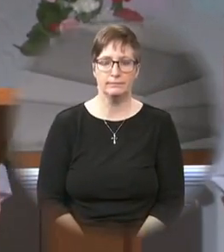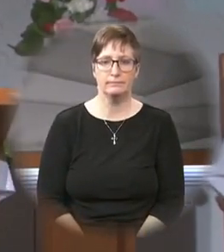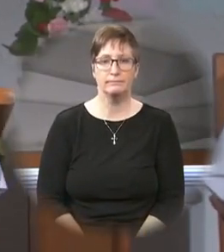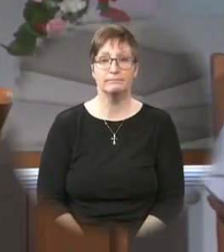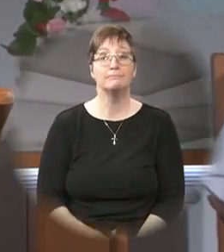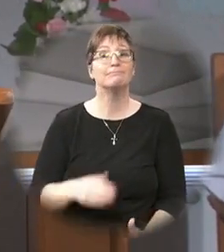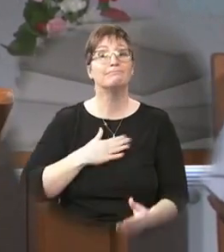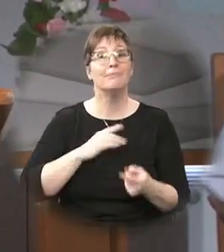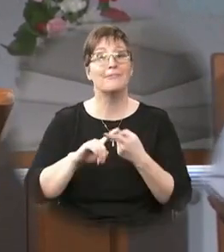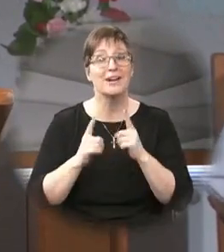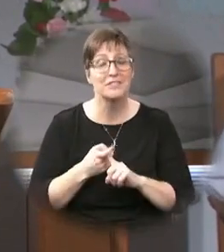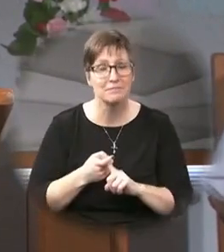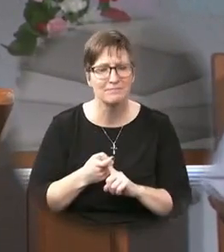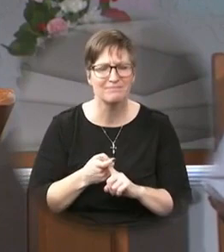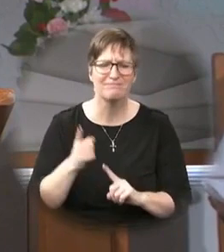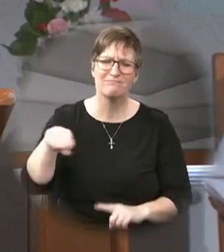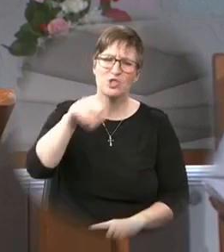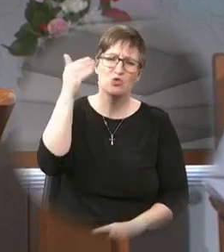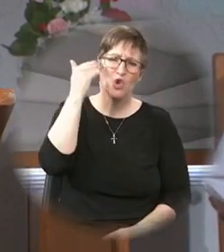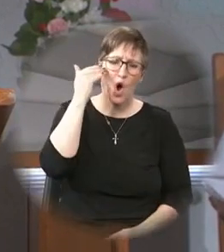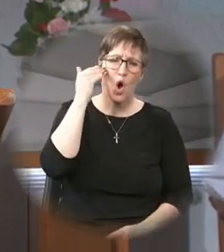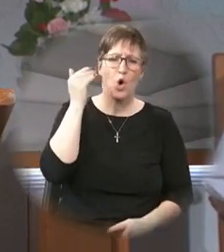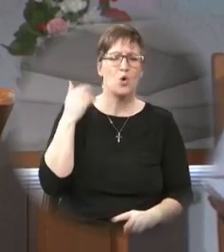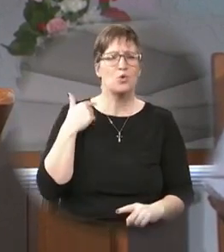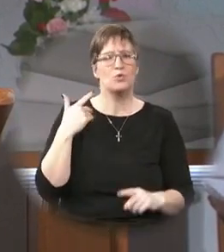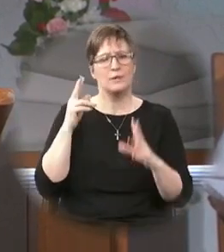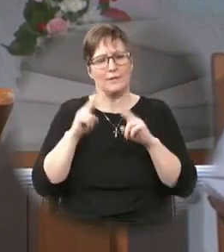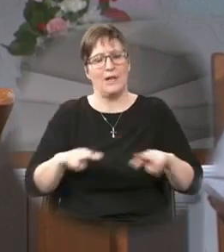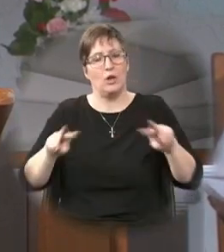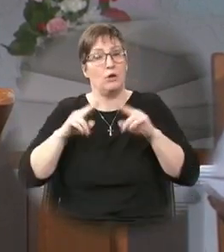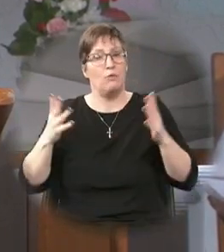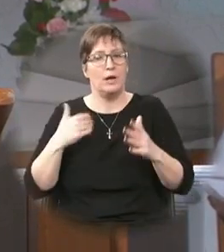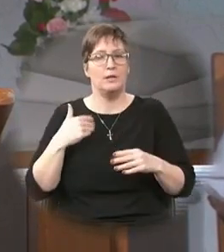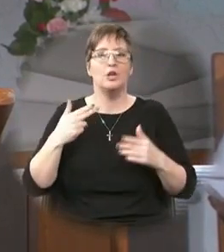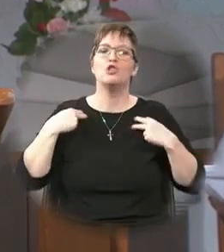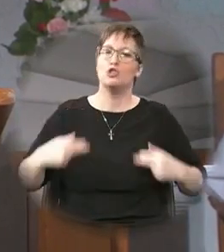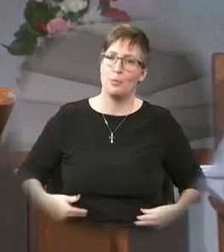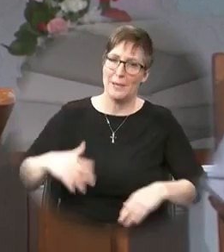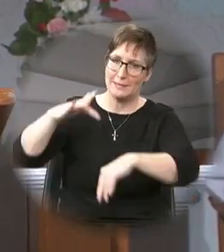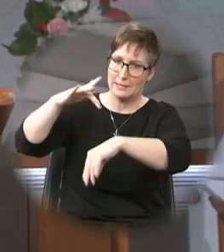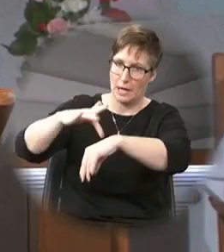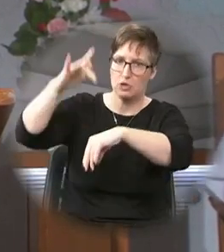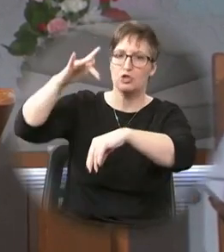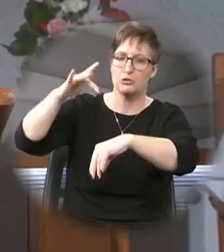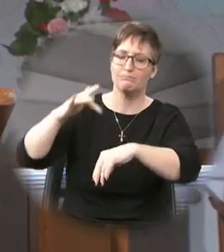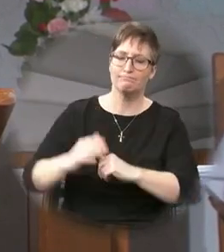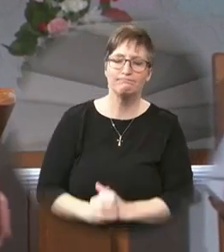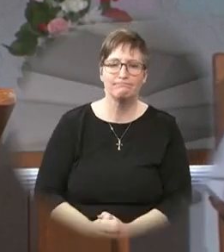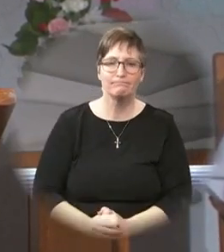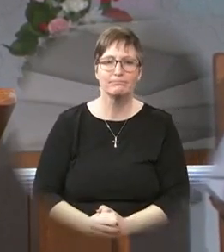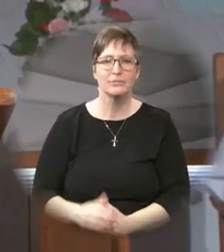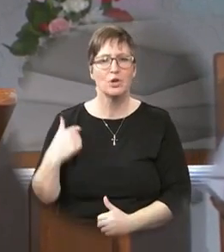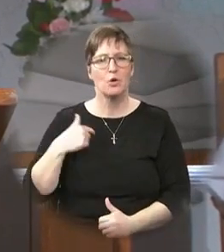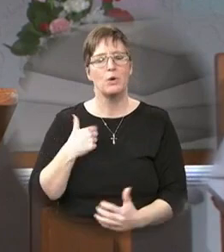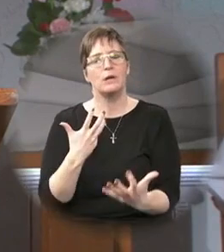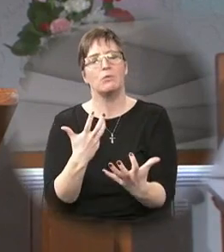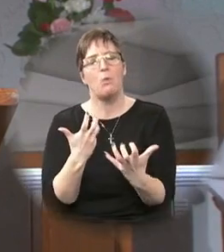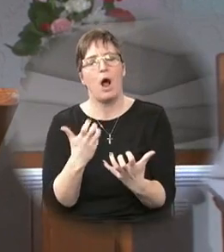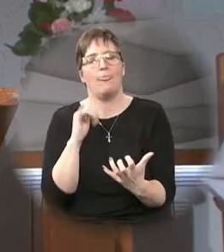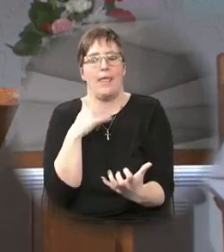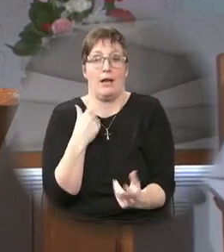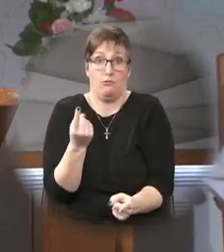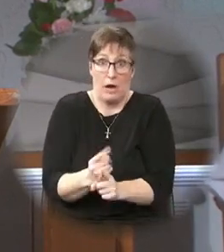So, my friends, we all know the value of human touch and how often we long for that very